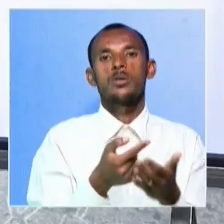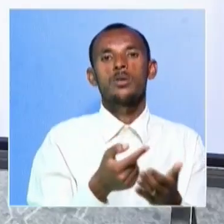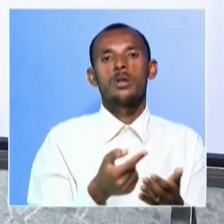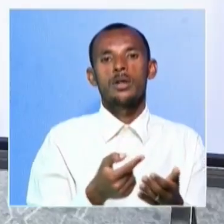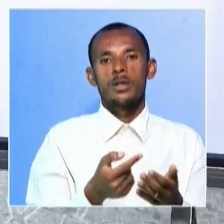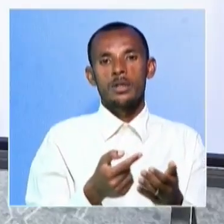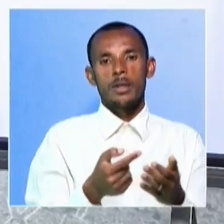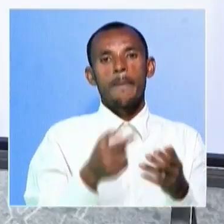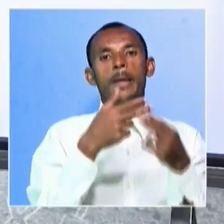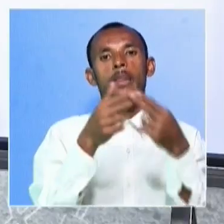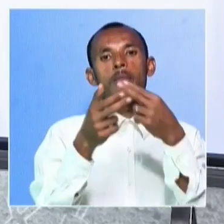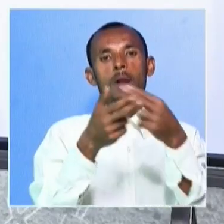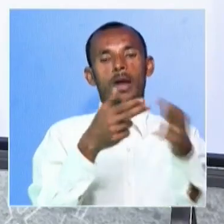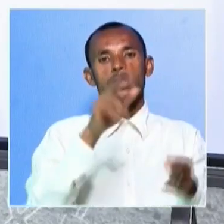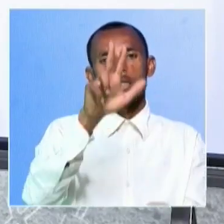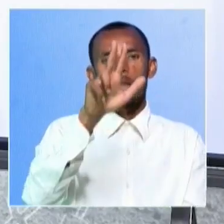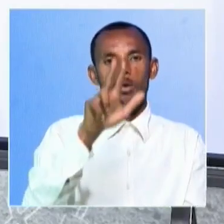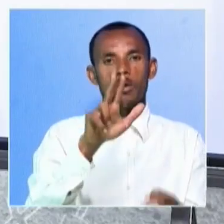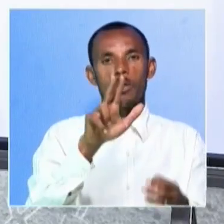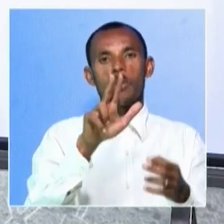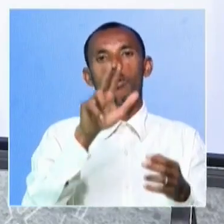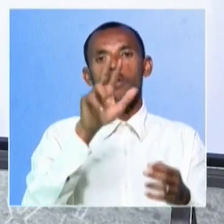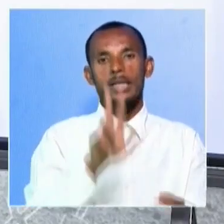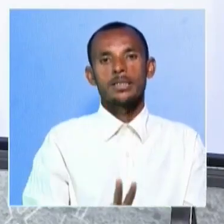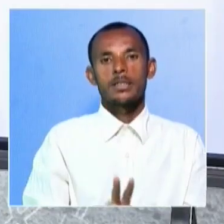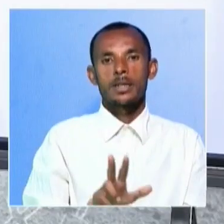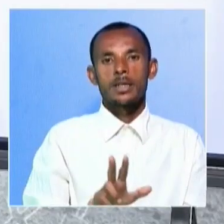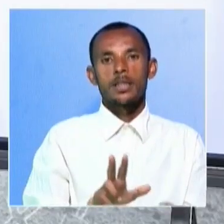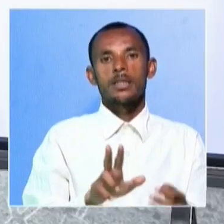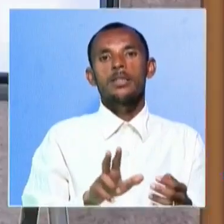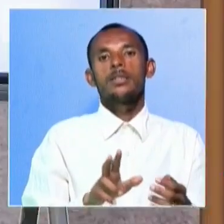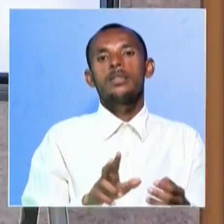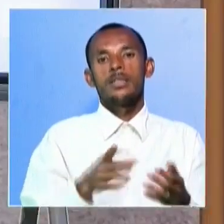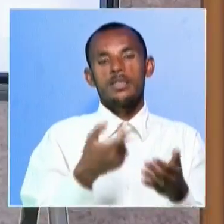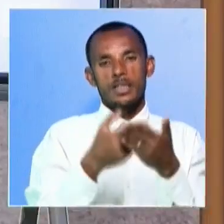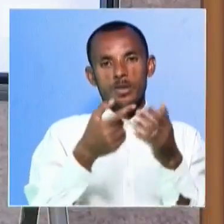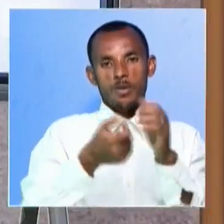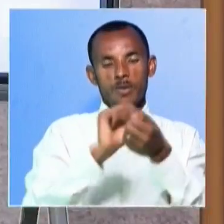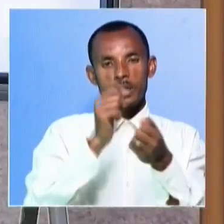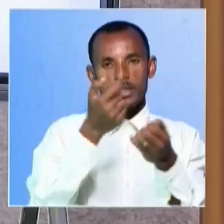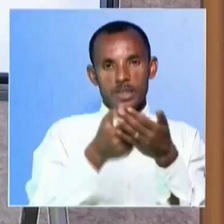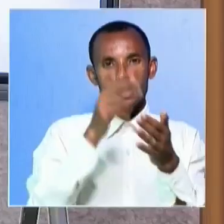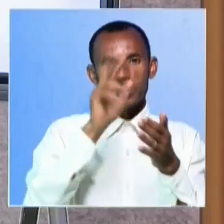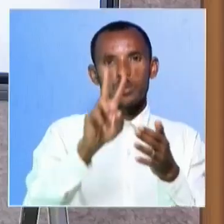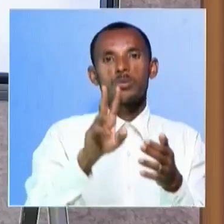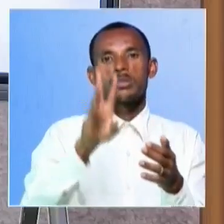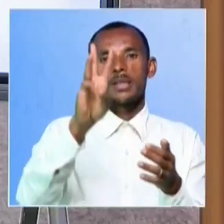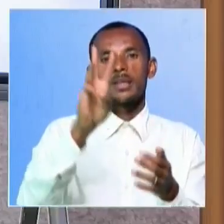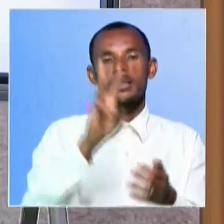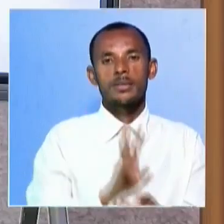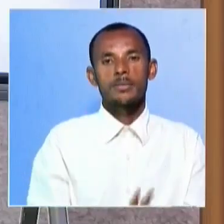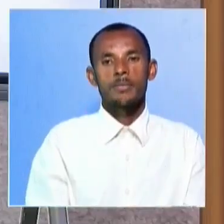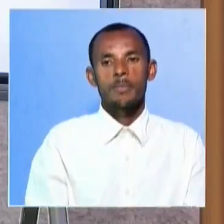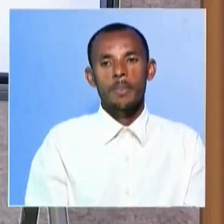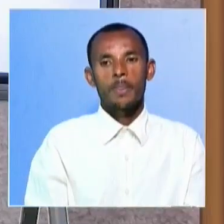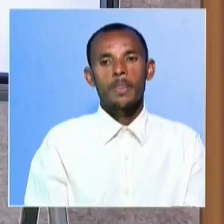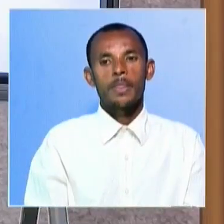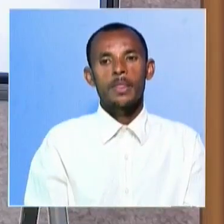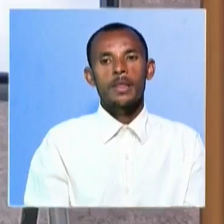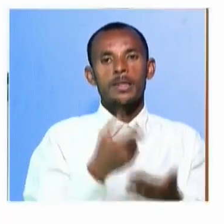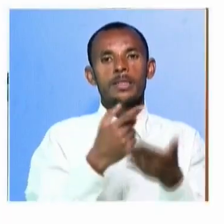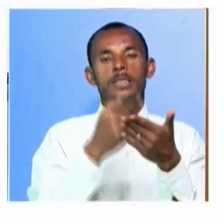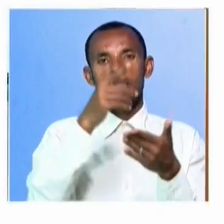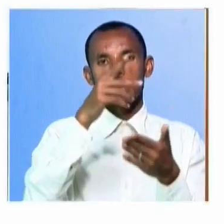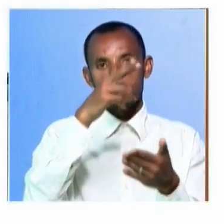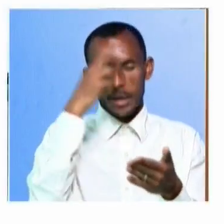I multiply by 3 over 3? Just to convert these two into 6, okay? So this